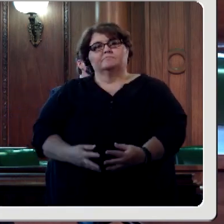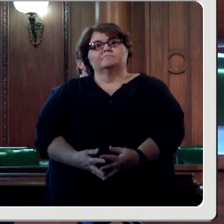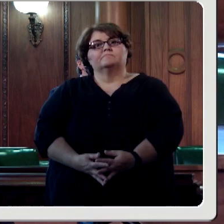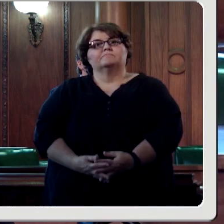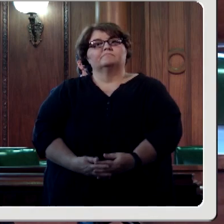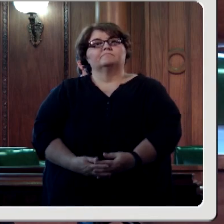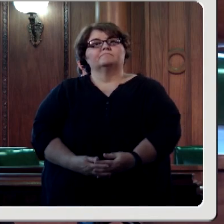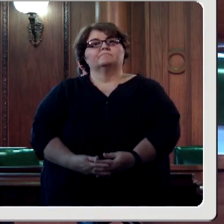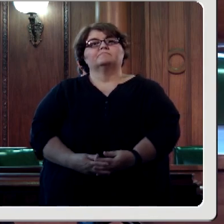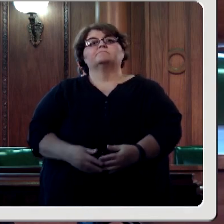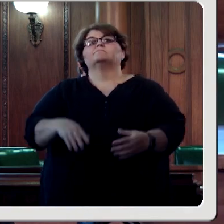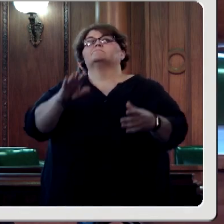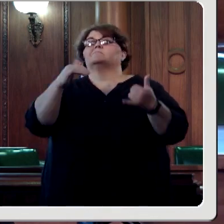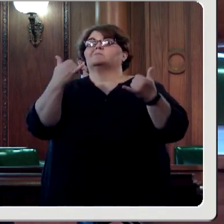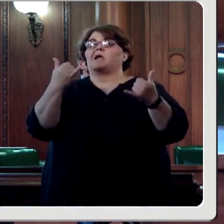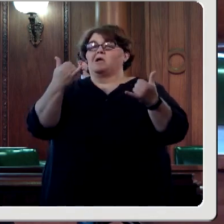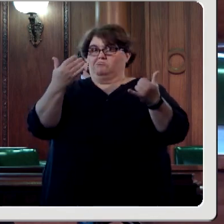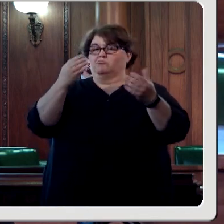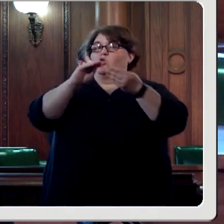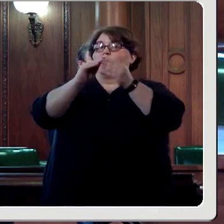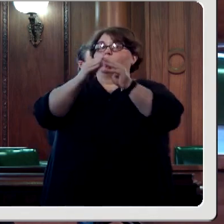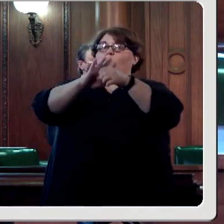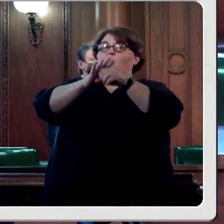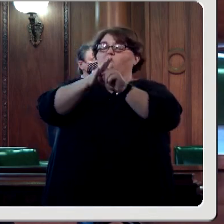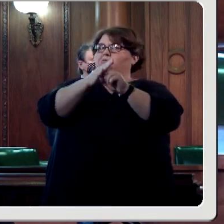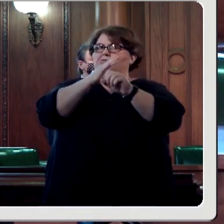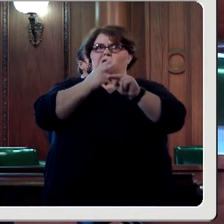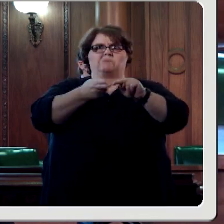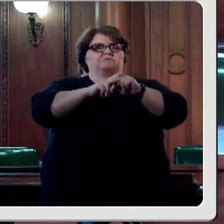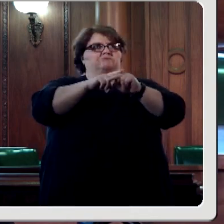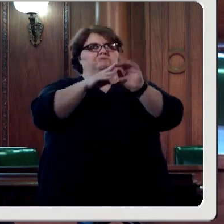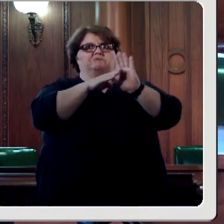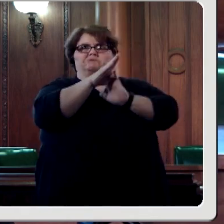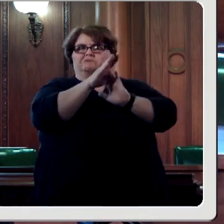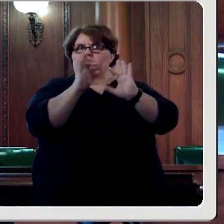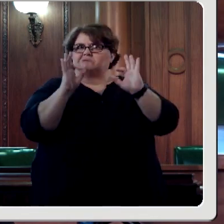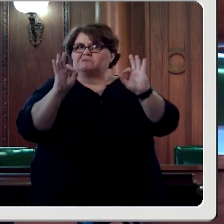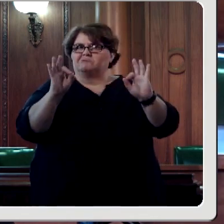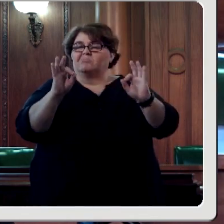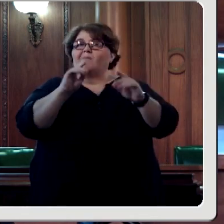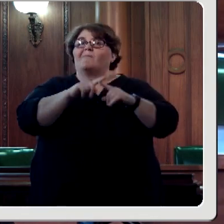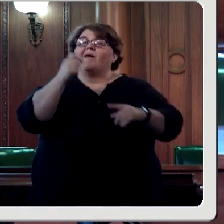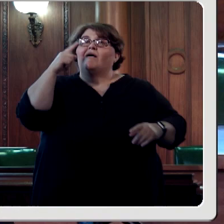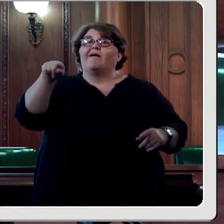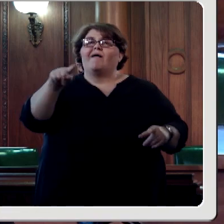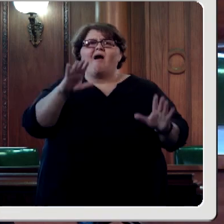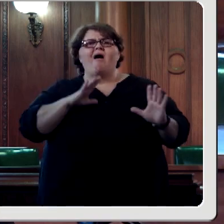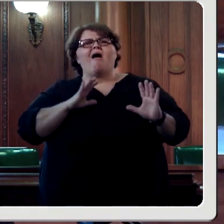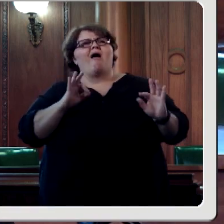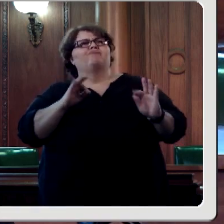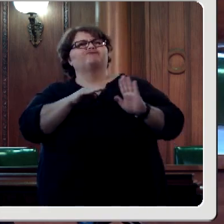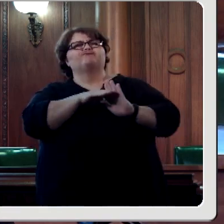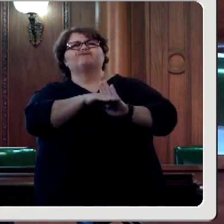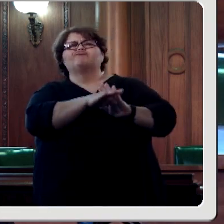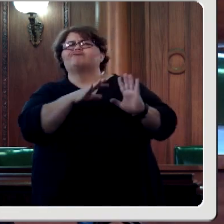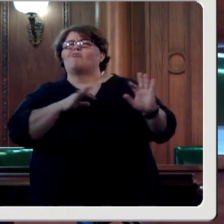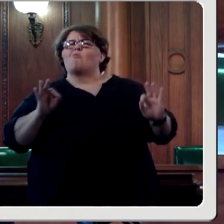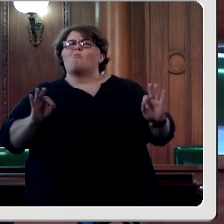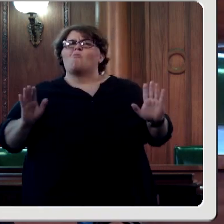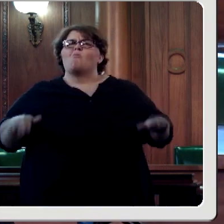in infections, I think there still is some significant reason for some concern as we approach these next few